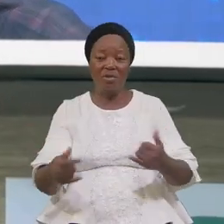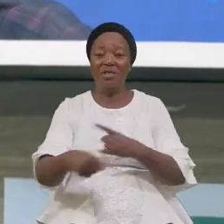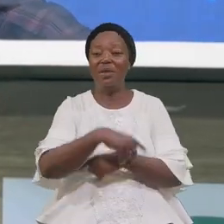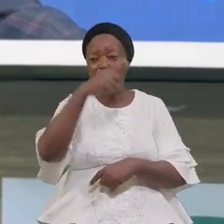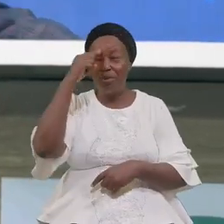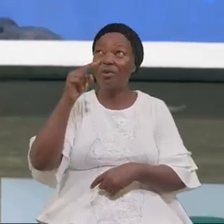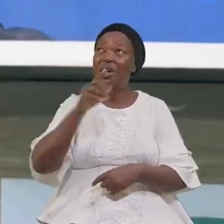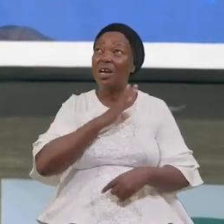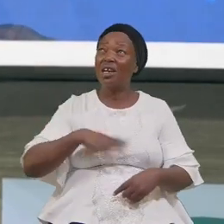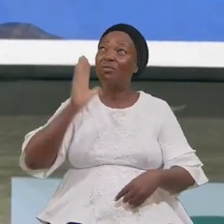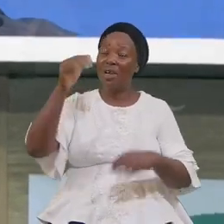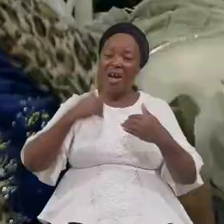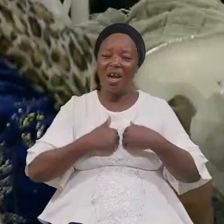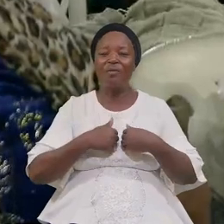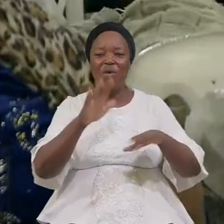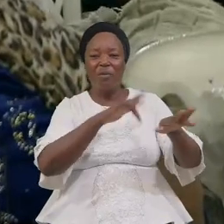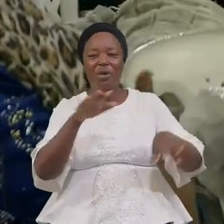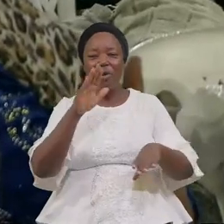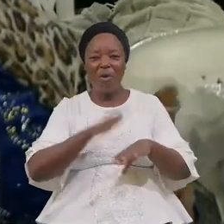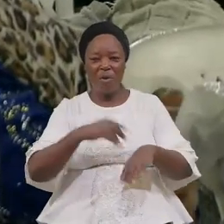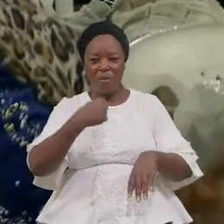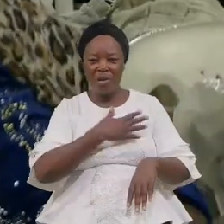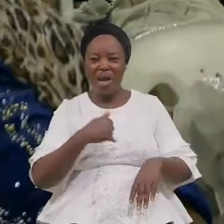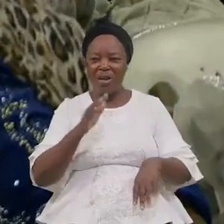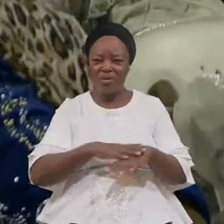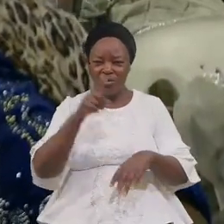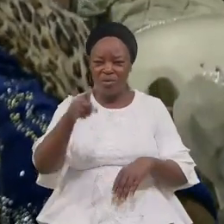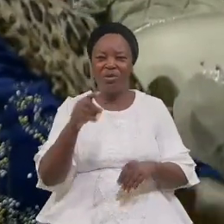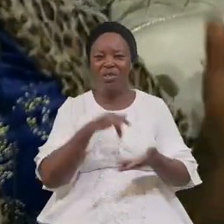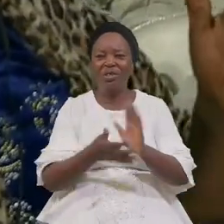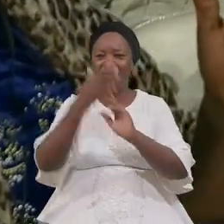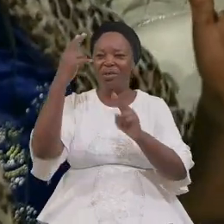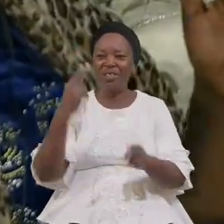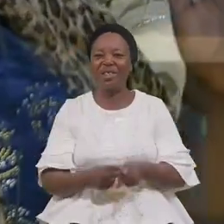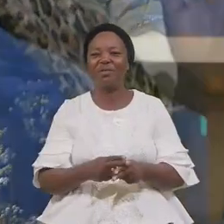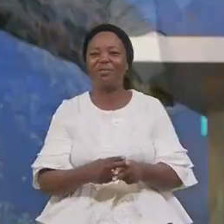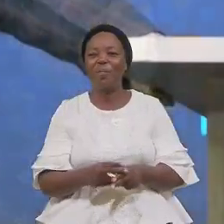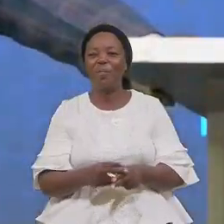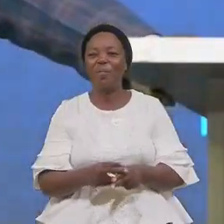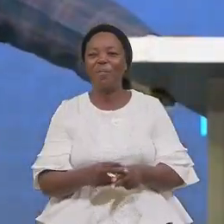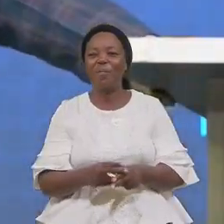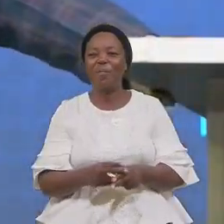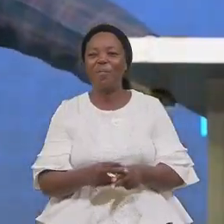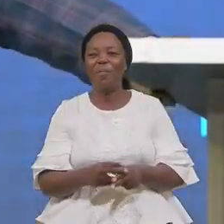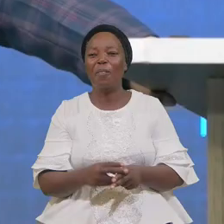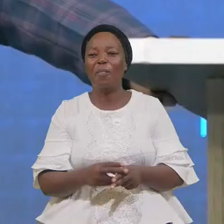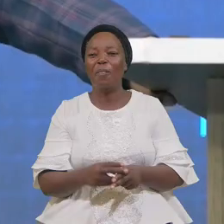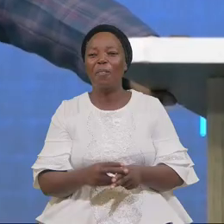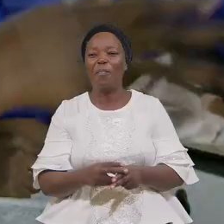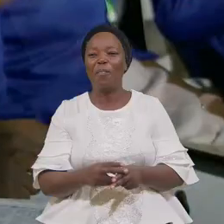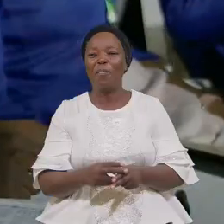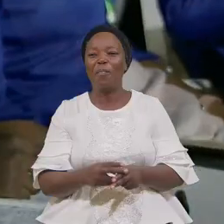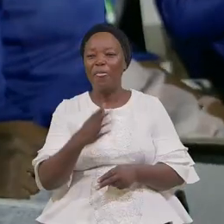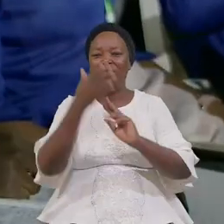me. He'll have compassion on you. Say amen. And he will heal you tonight in